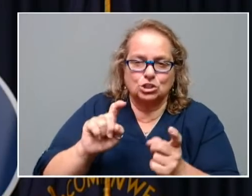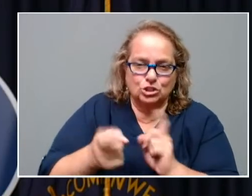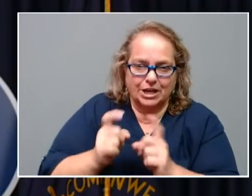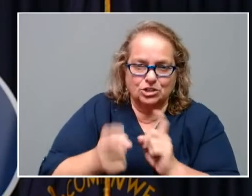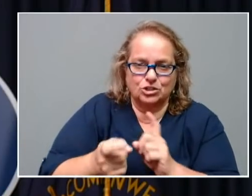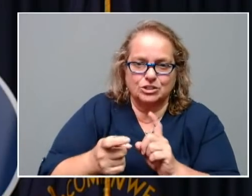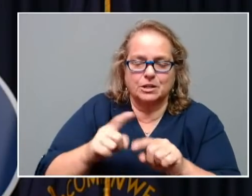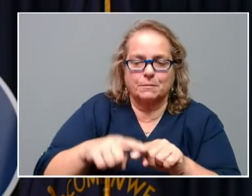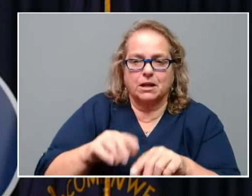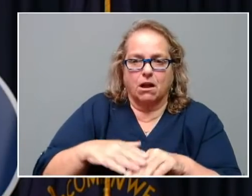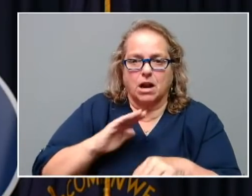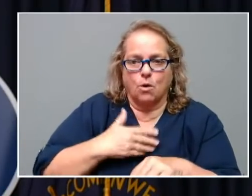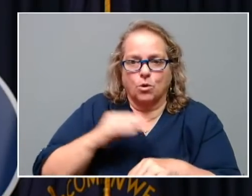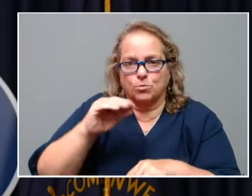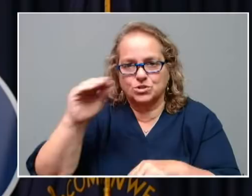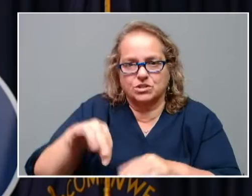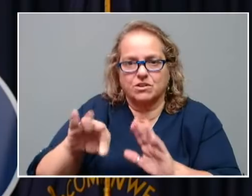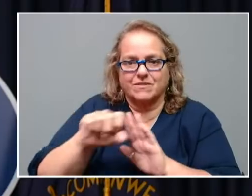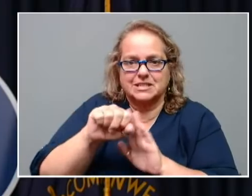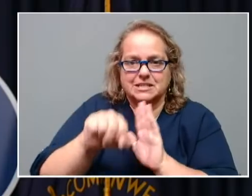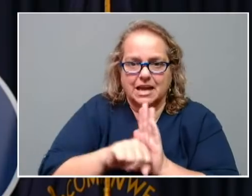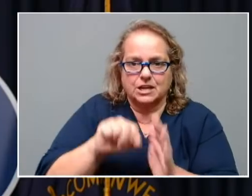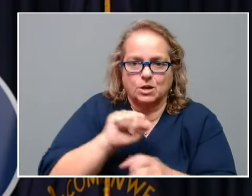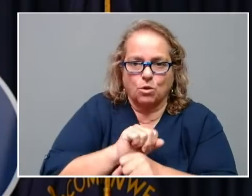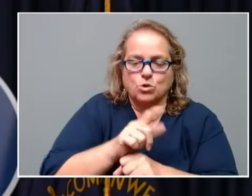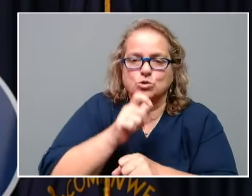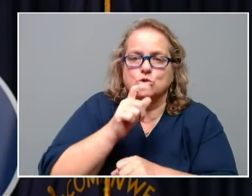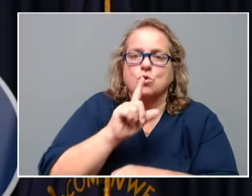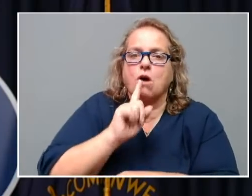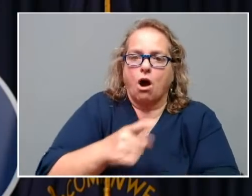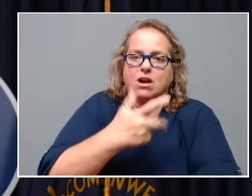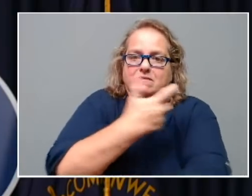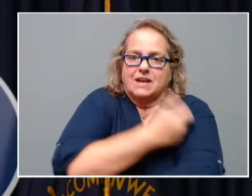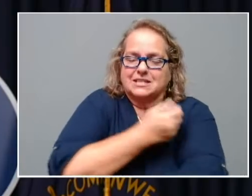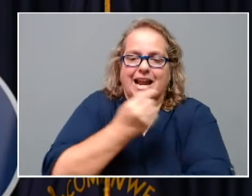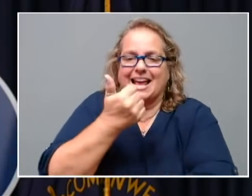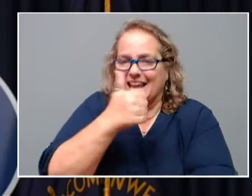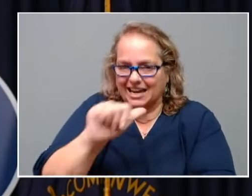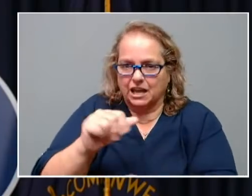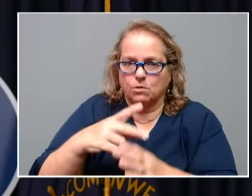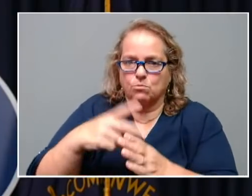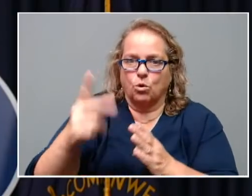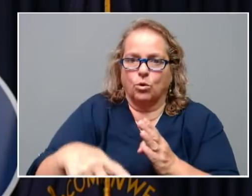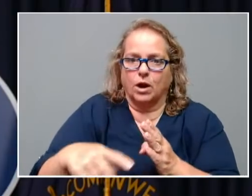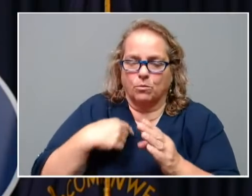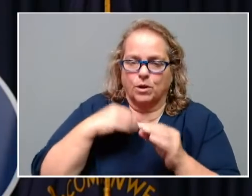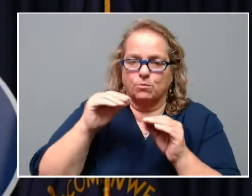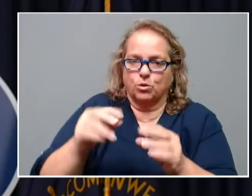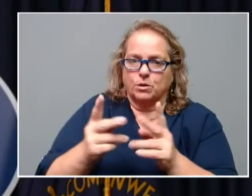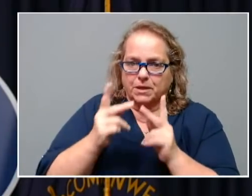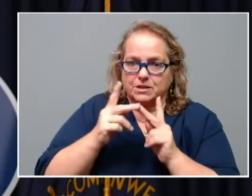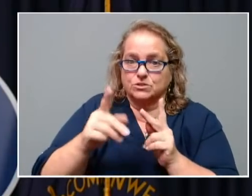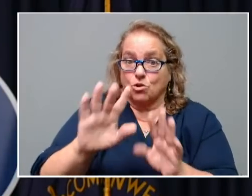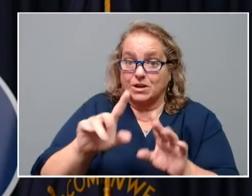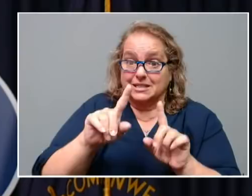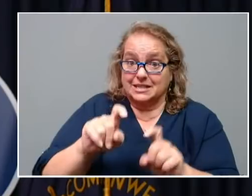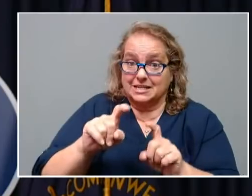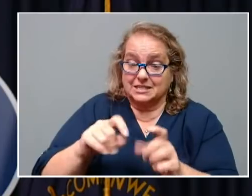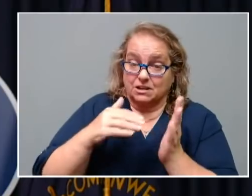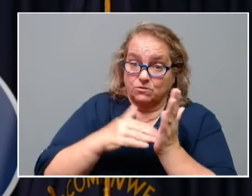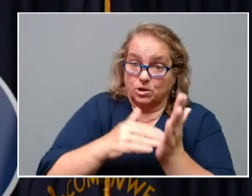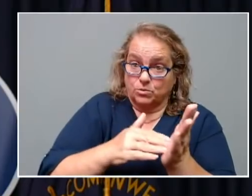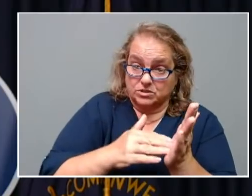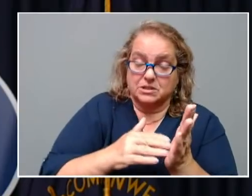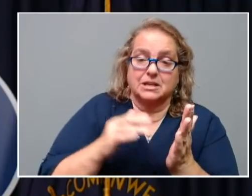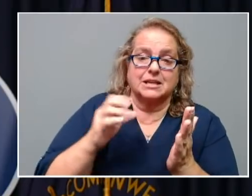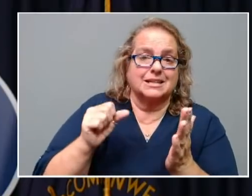state employees that are vaccinated, and any program that we would put into place, your testing frequency would be much less, if at